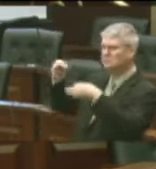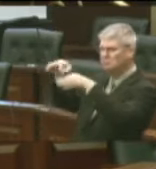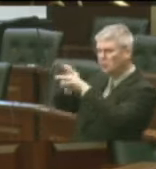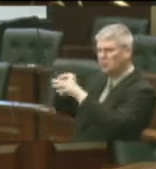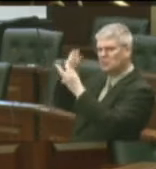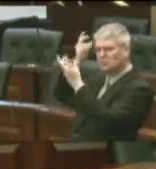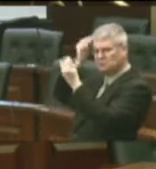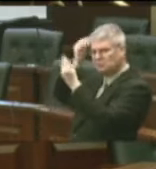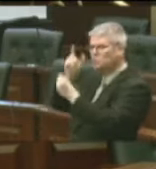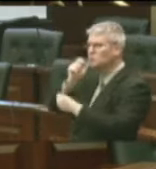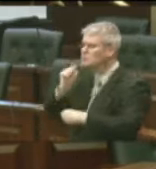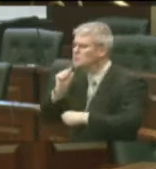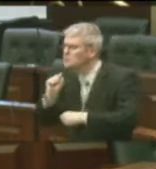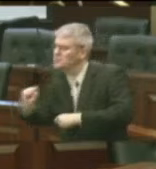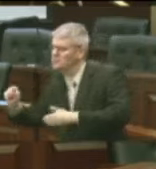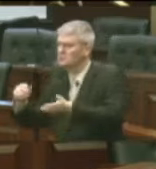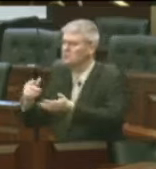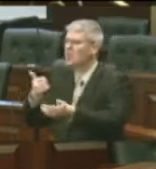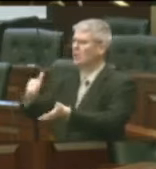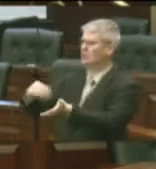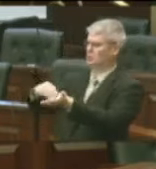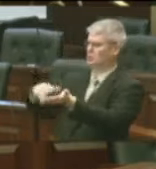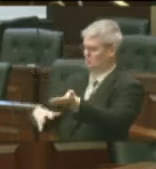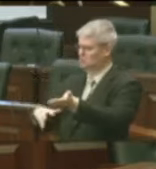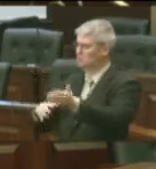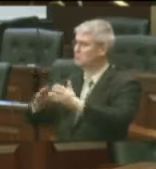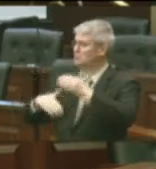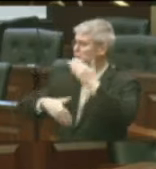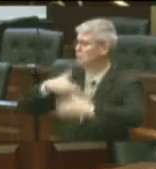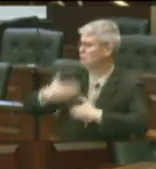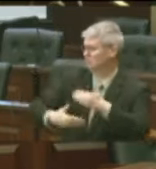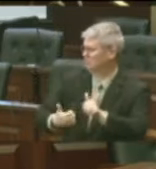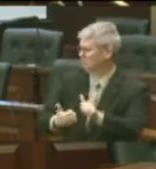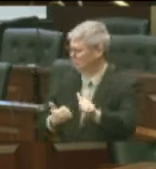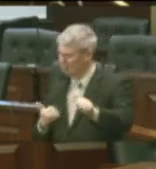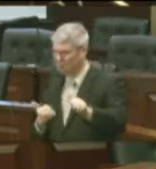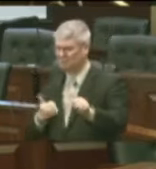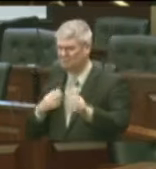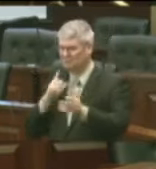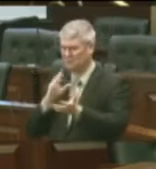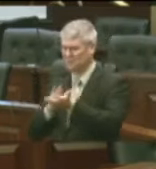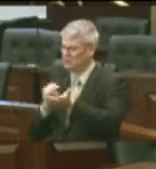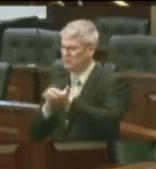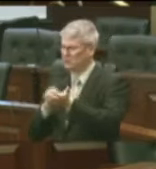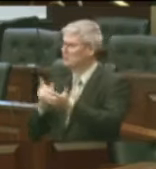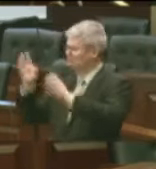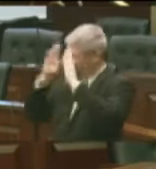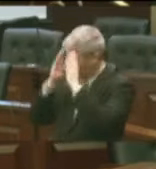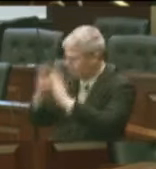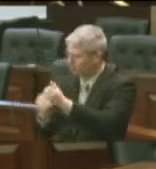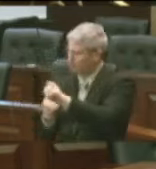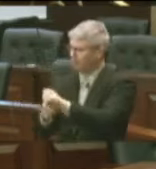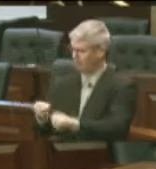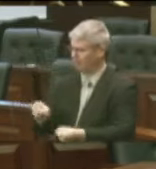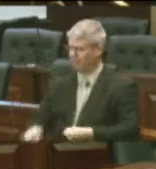to minimize that gap. Another priority for the State Board over the summer